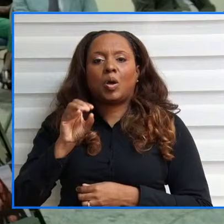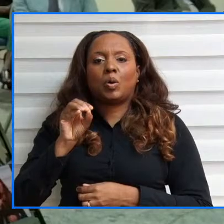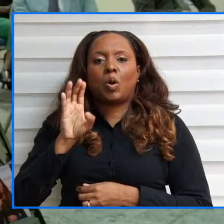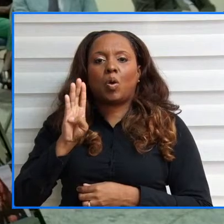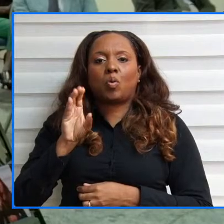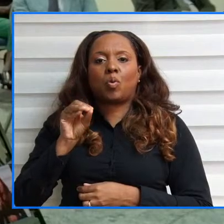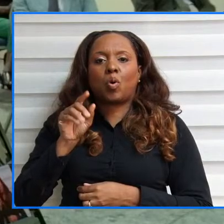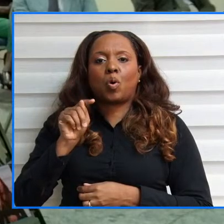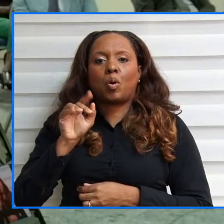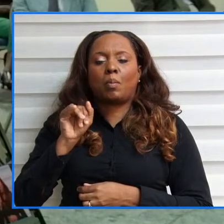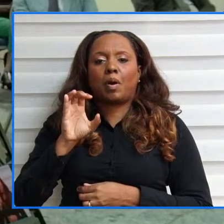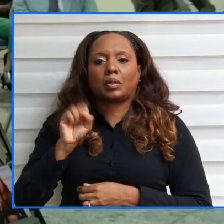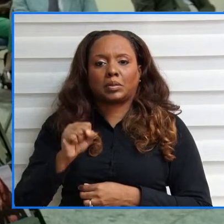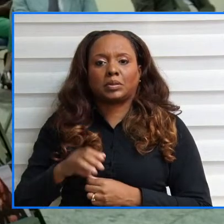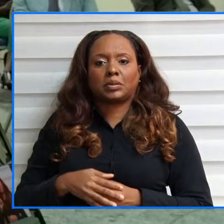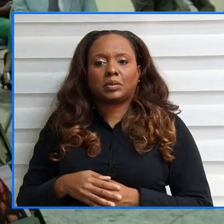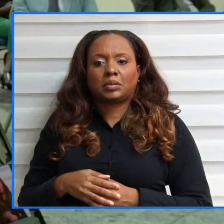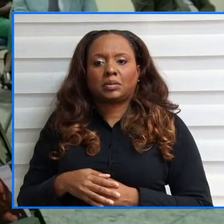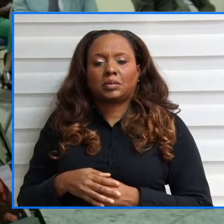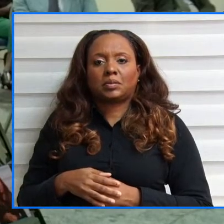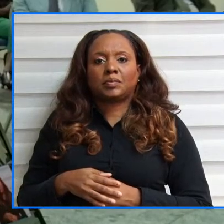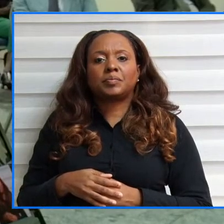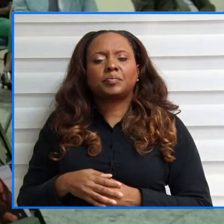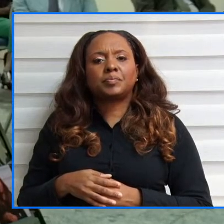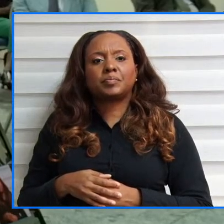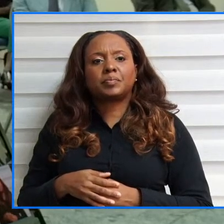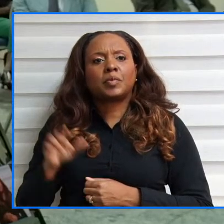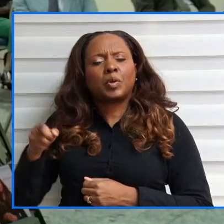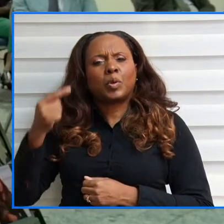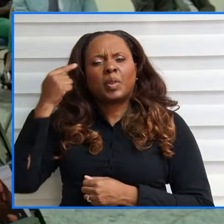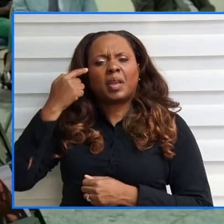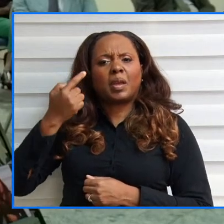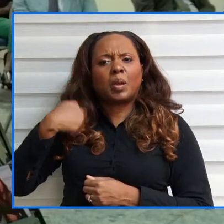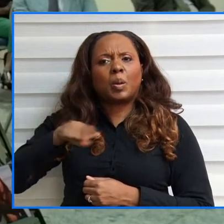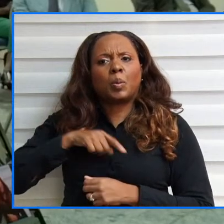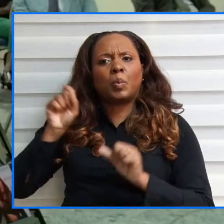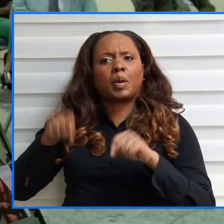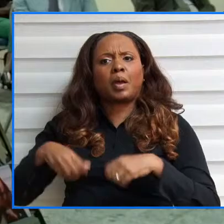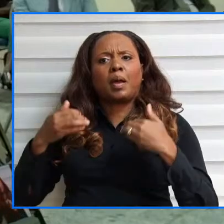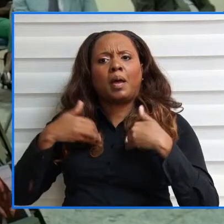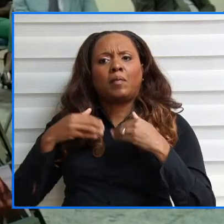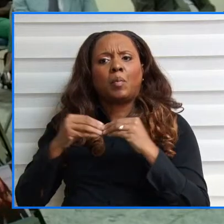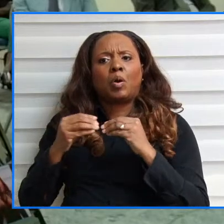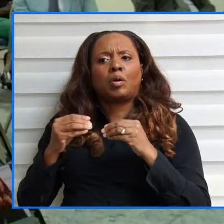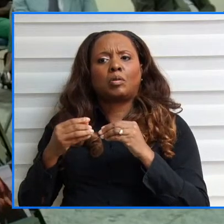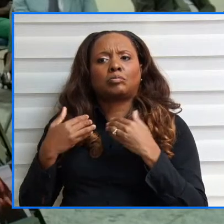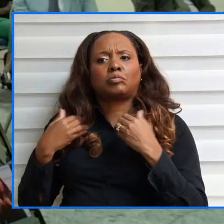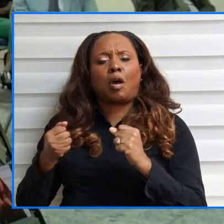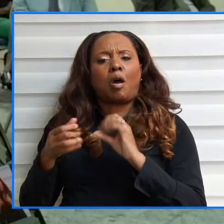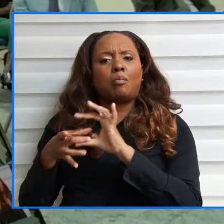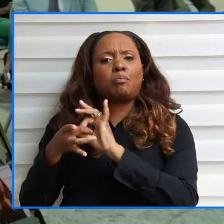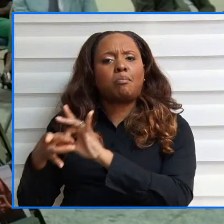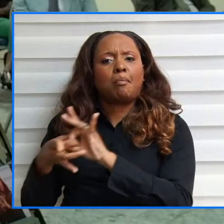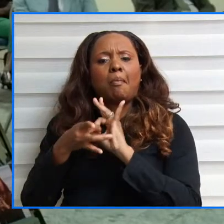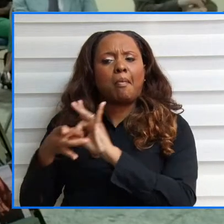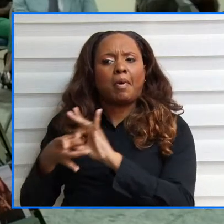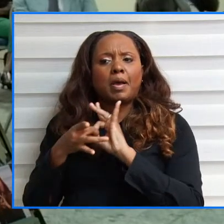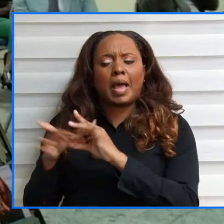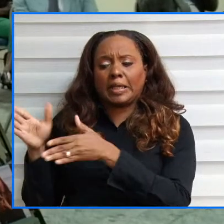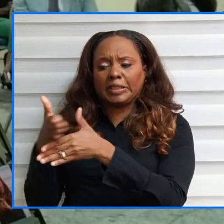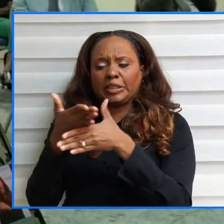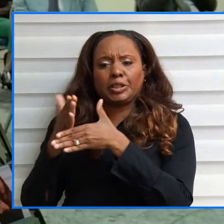in the short term in terms of forging that partnership and seeing some information and sharing